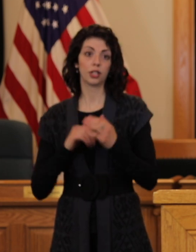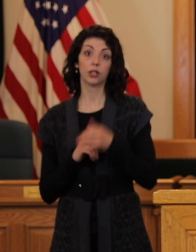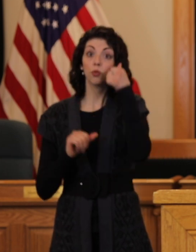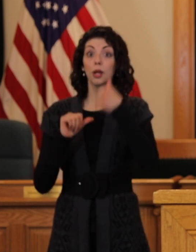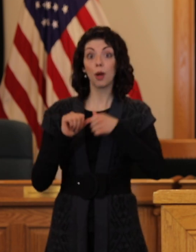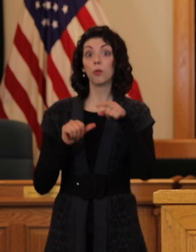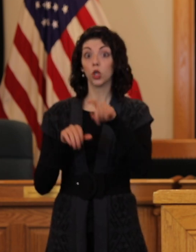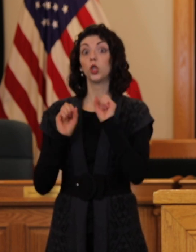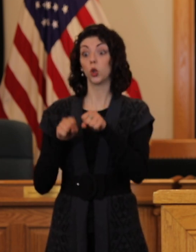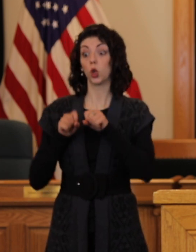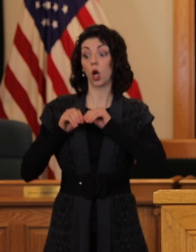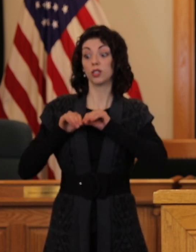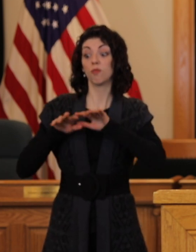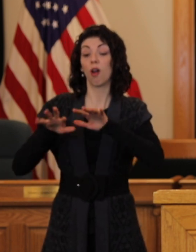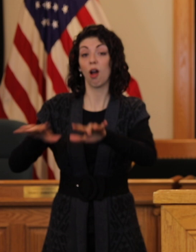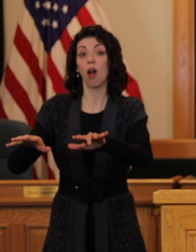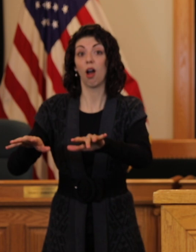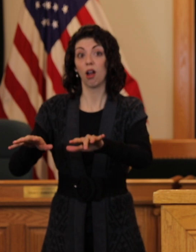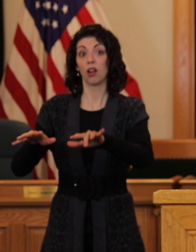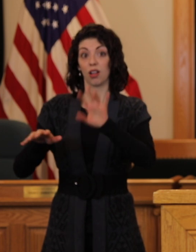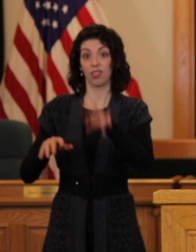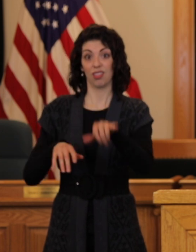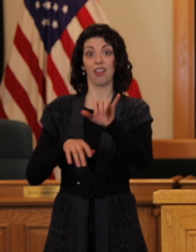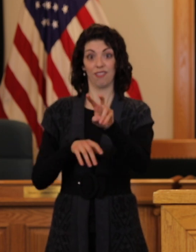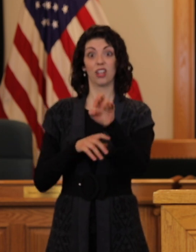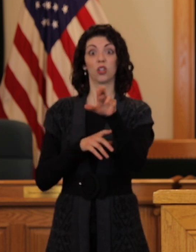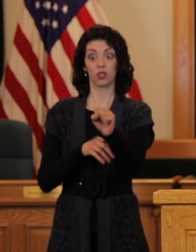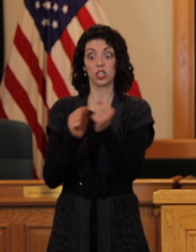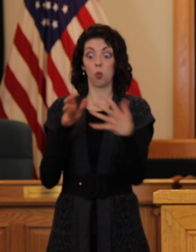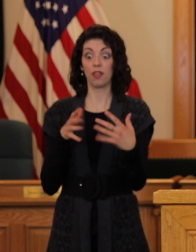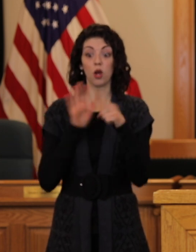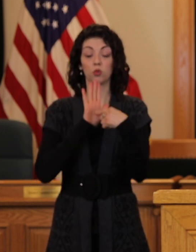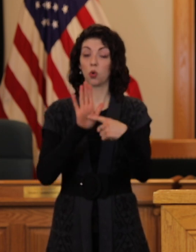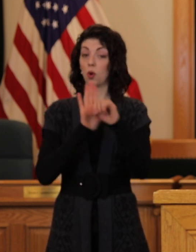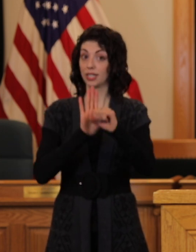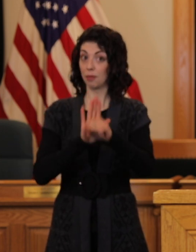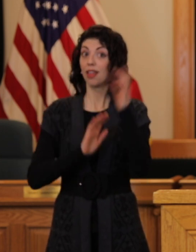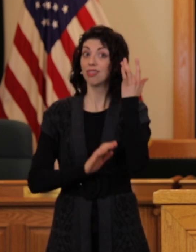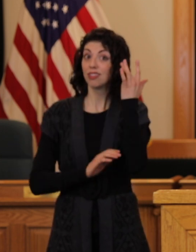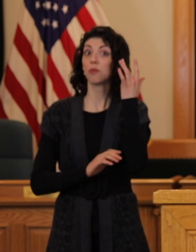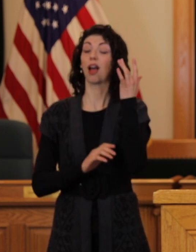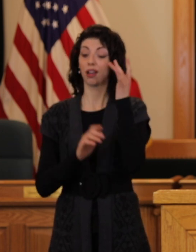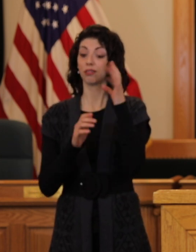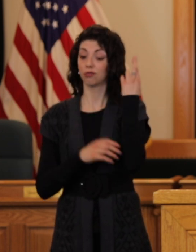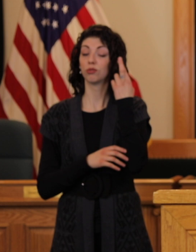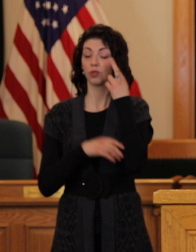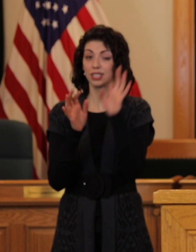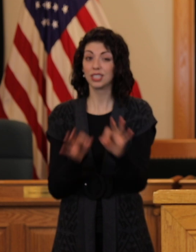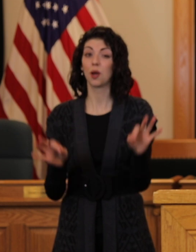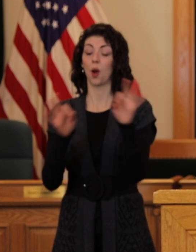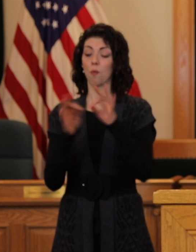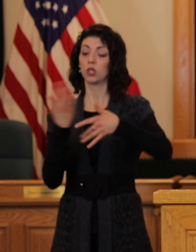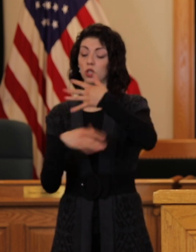this virus and not have symptoms. They may not know they are infected. That's why social distancing is so important. For more